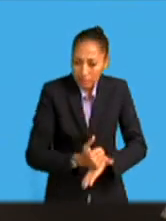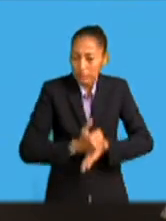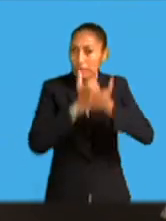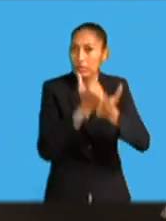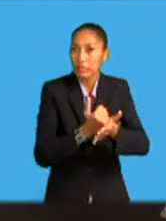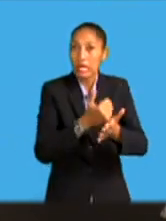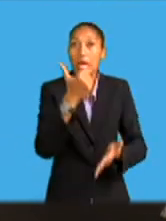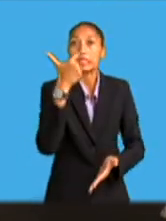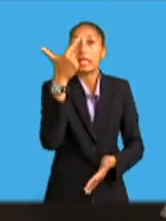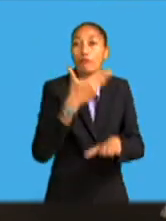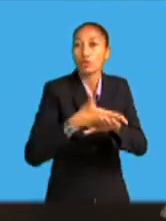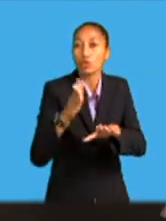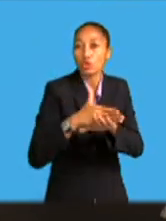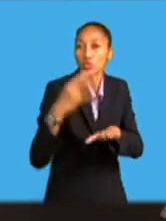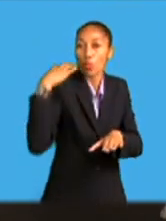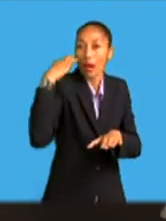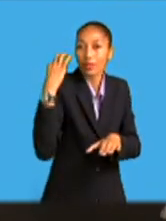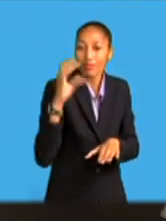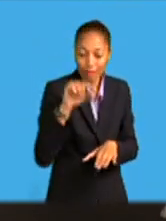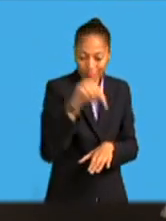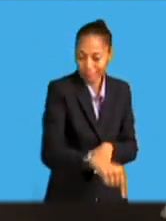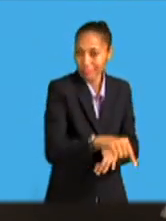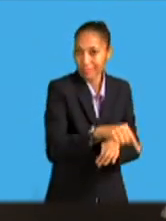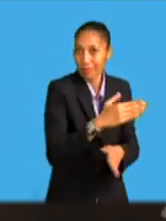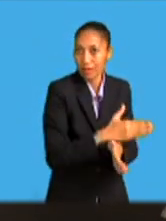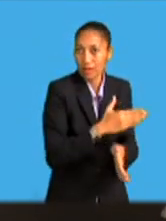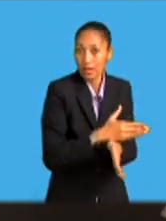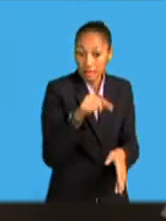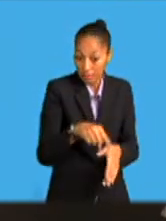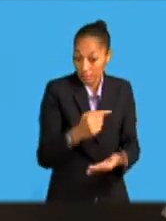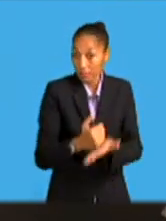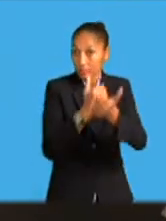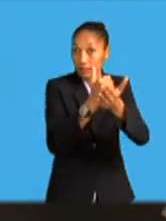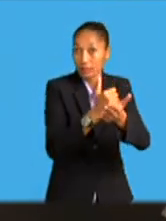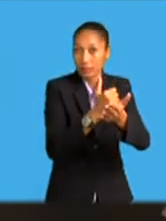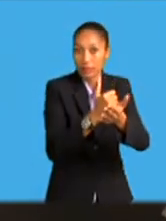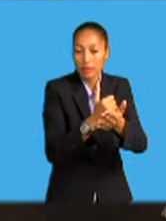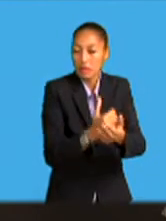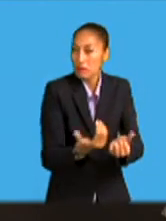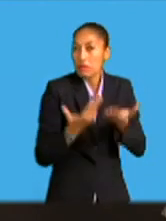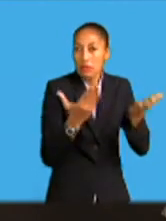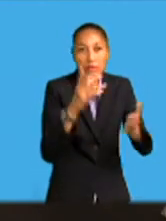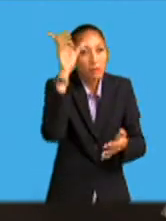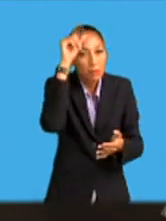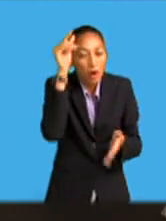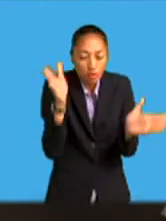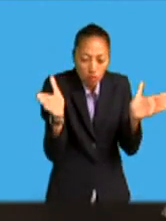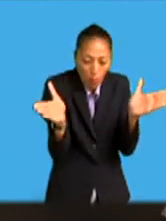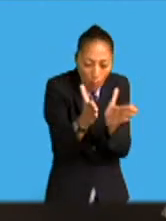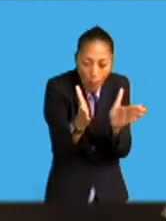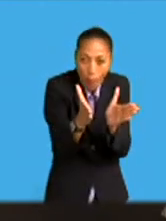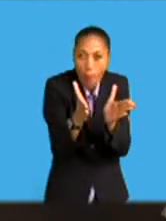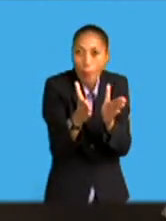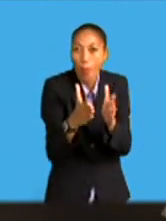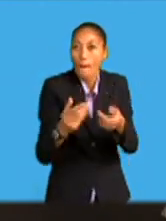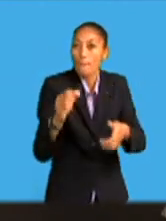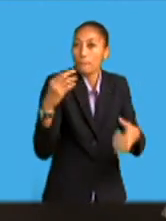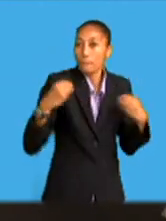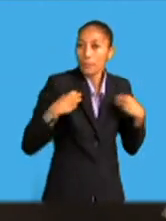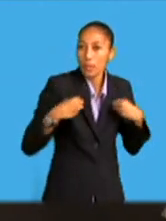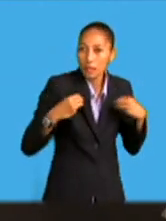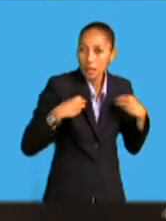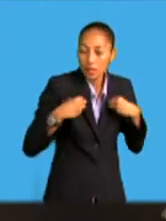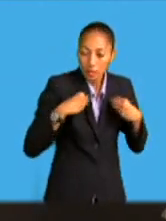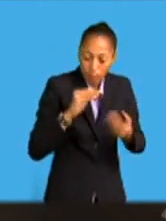new applicants for this subsidy. This assistance has enabled the improvement of small-medium enterprises by